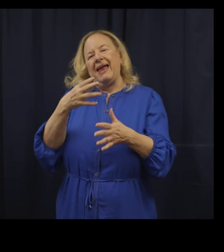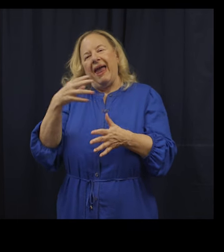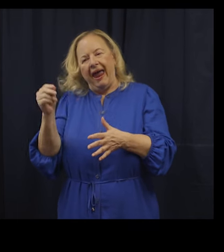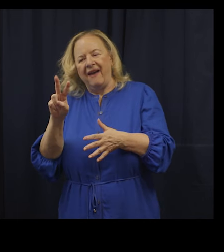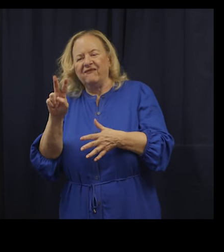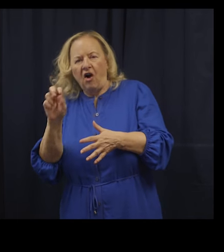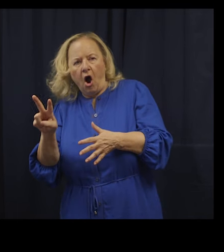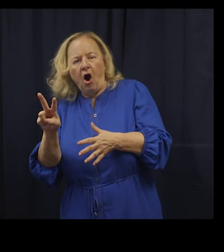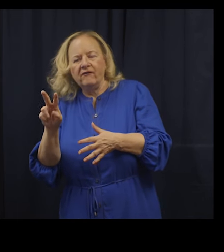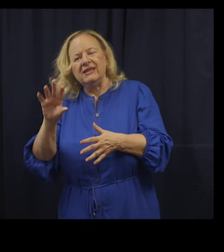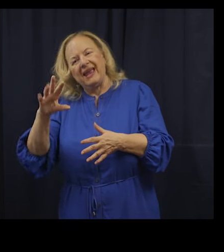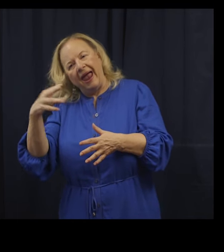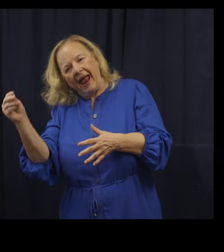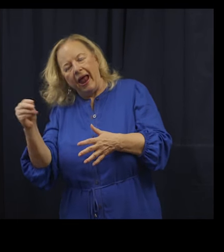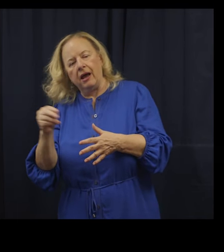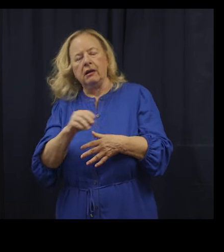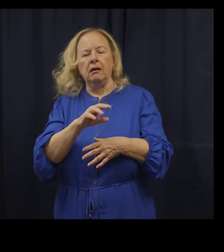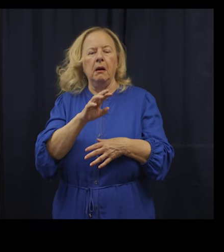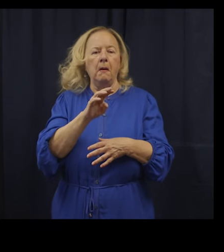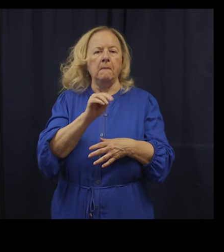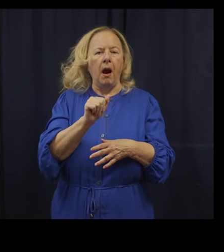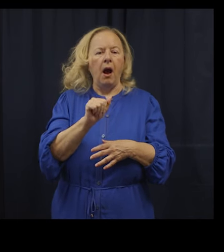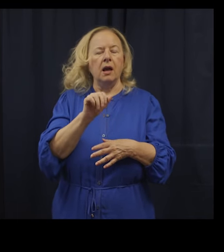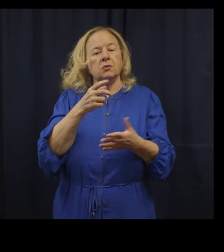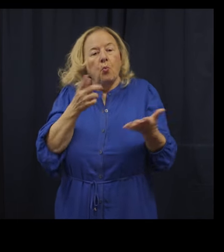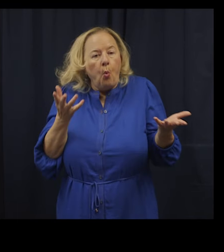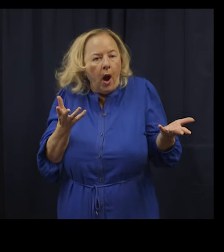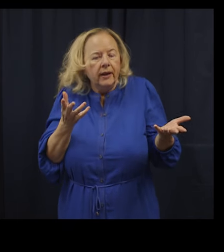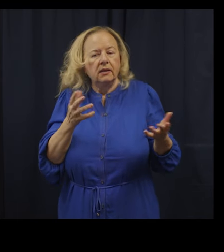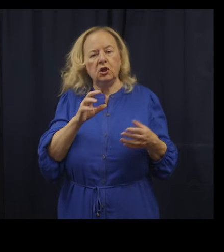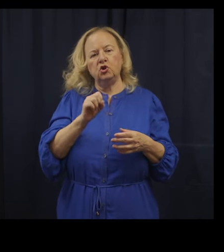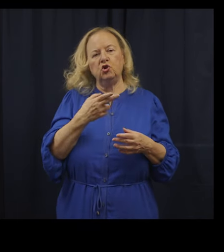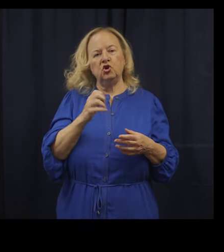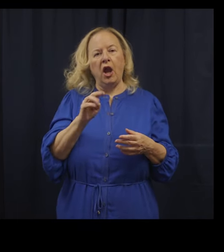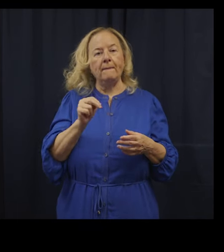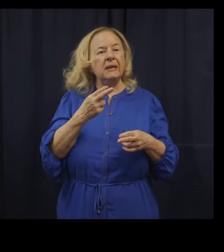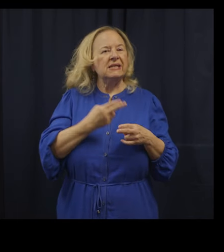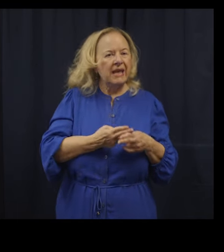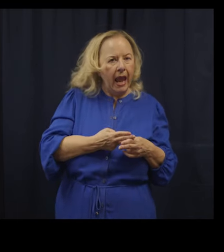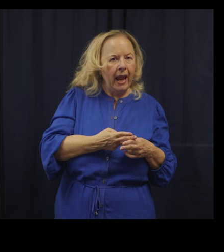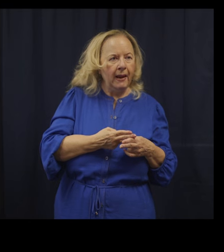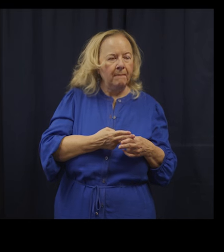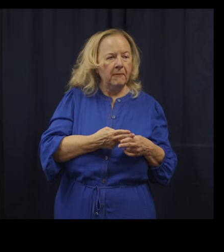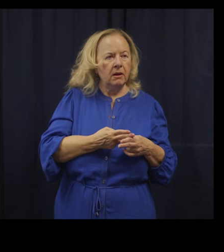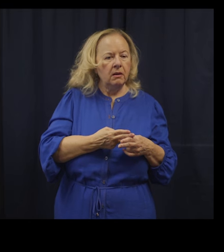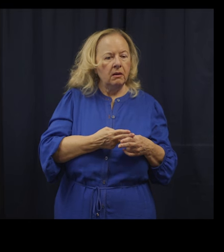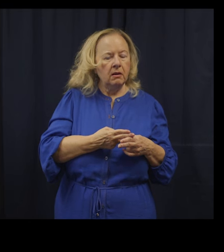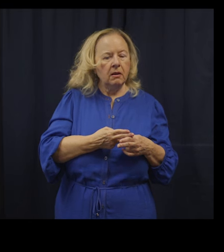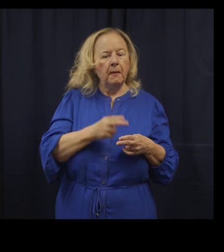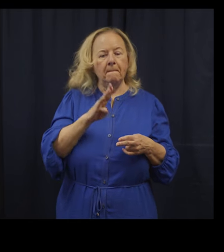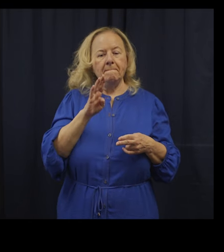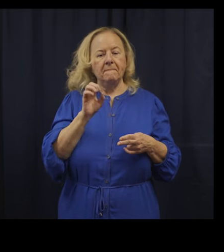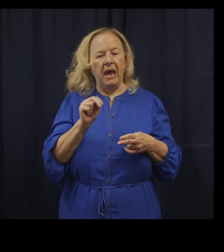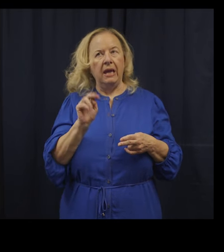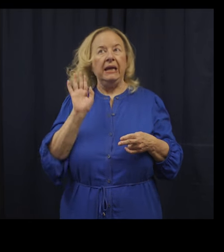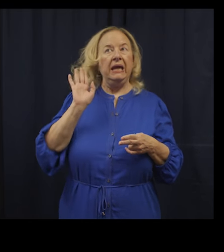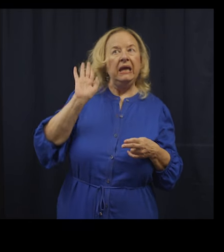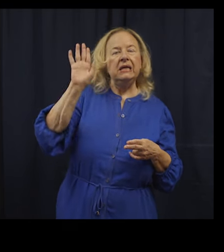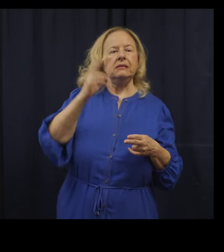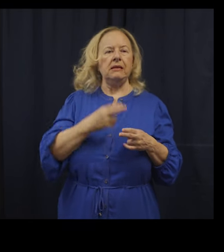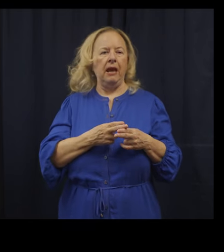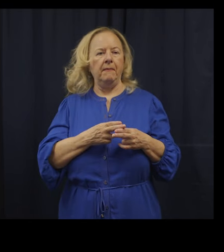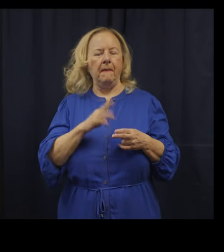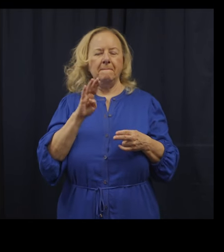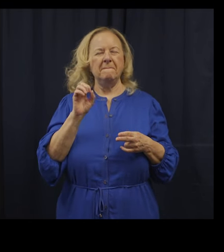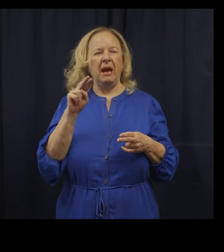is what, shem is name, and then ben, his name, okay,